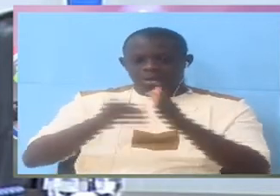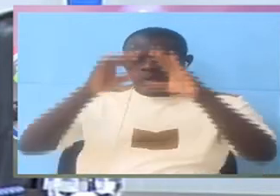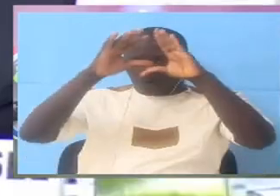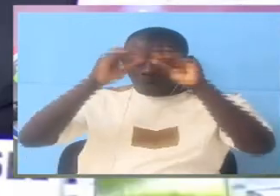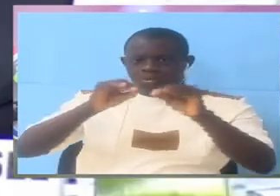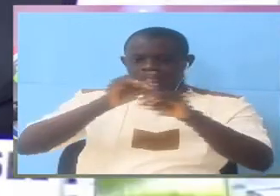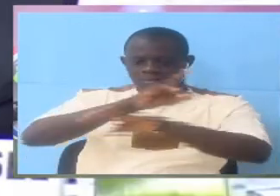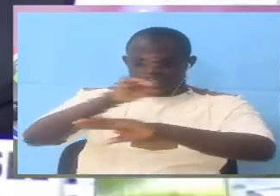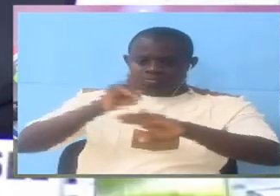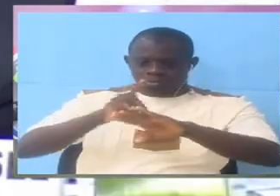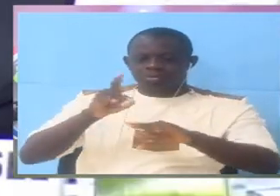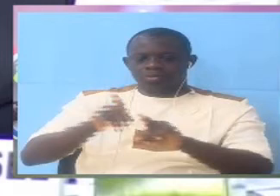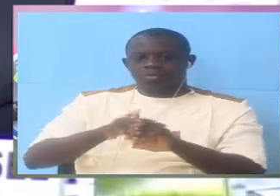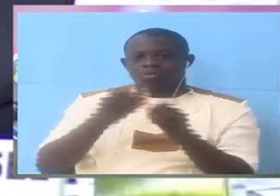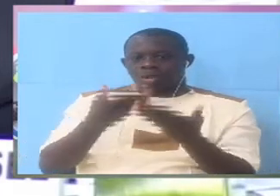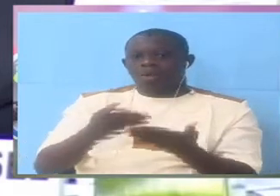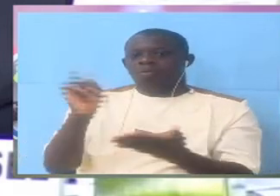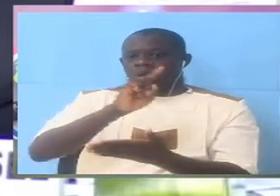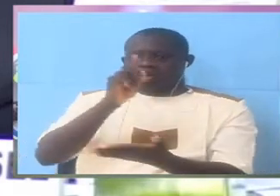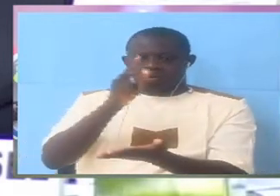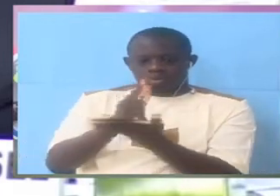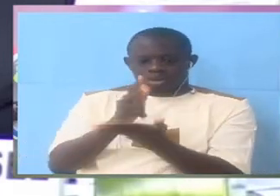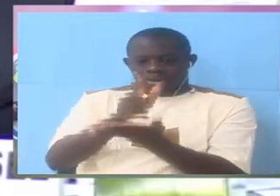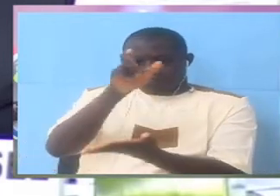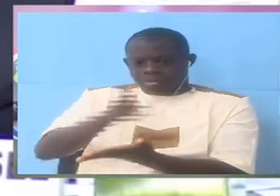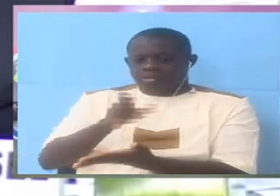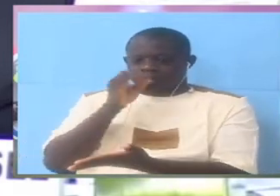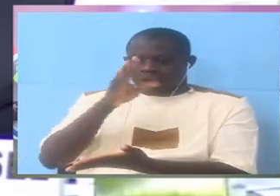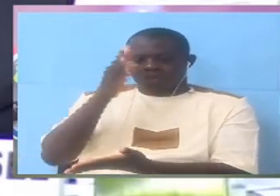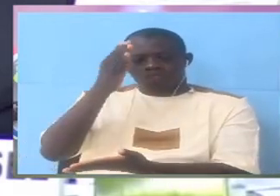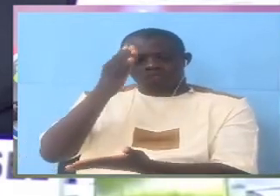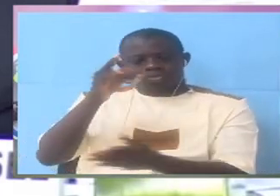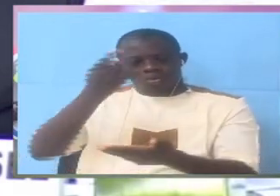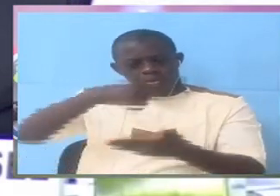So what the witness is saying, is that correct? I wouldn't